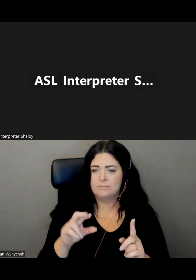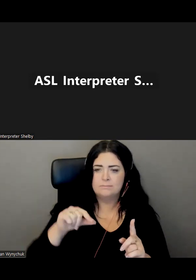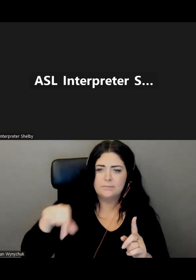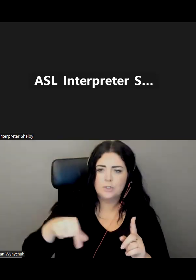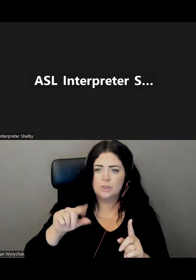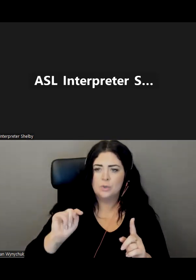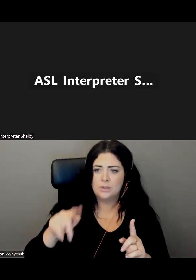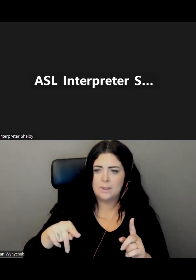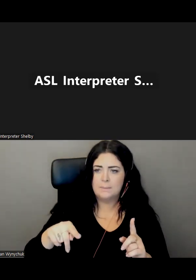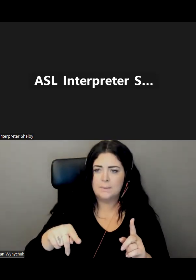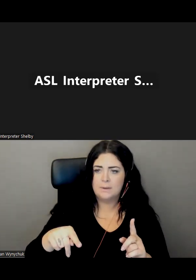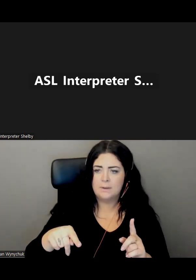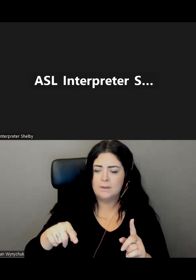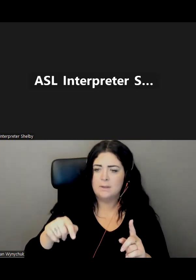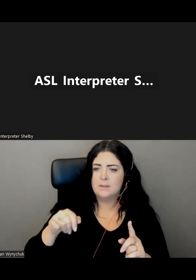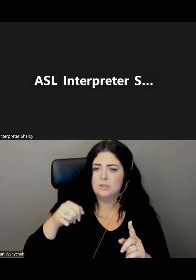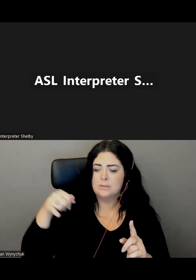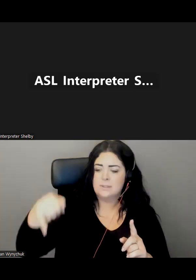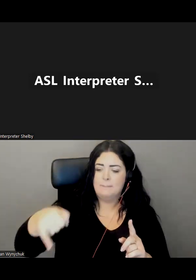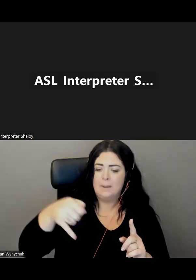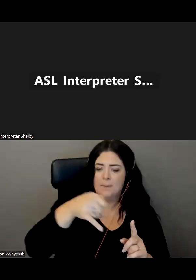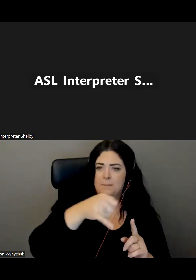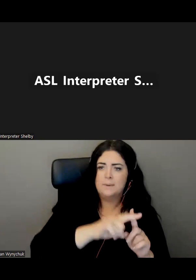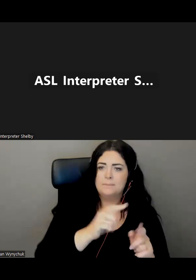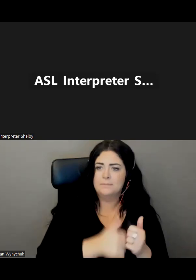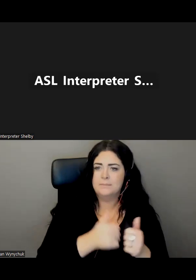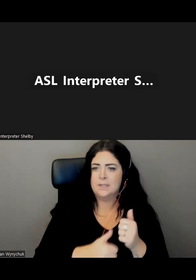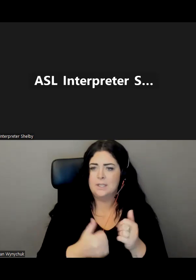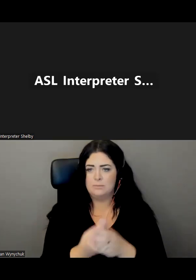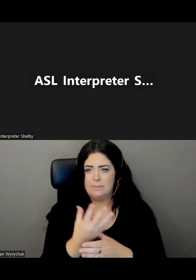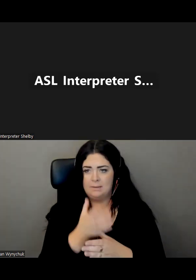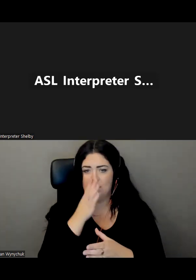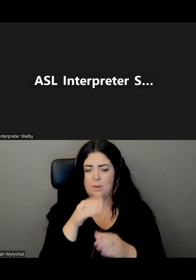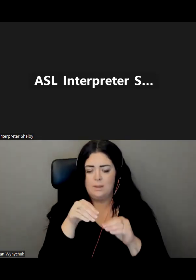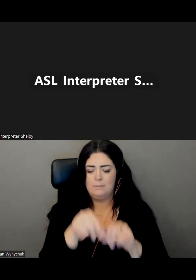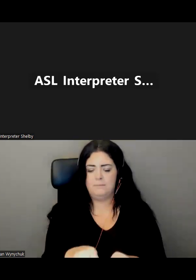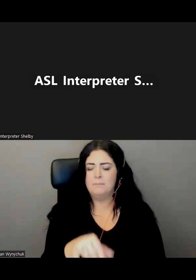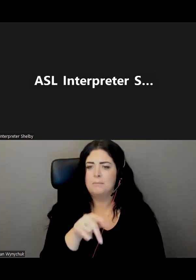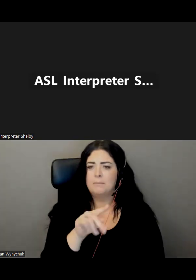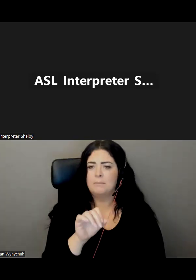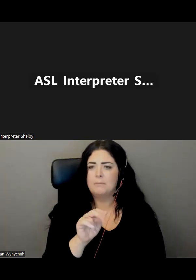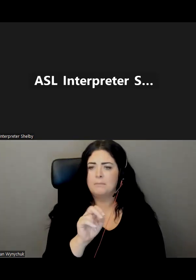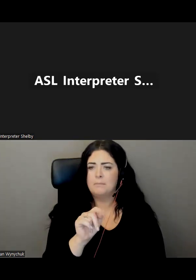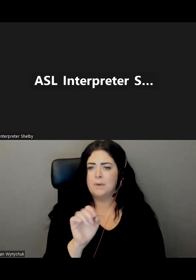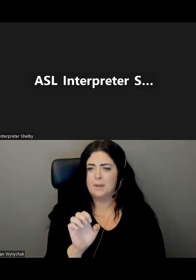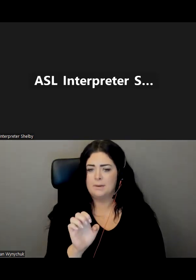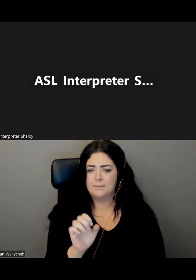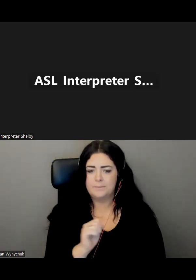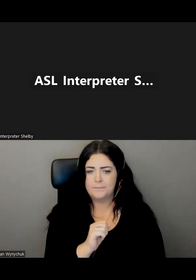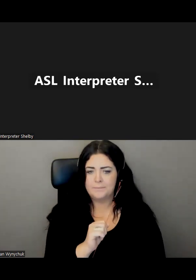you can just touch it from plant to plant and that'll be enough to pollinate it. Another thing you can do is